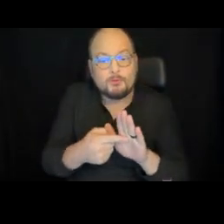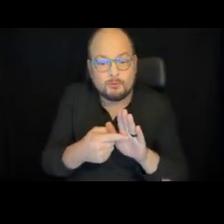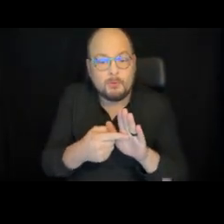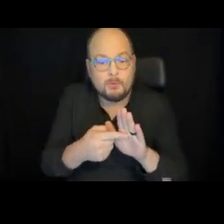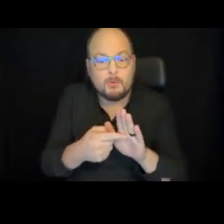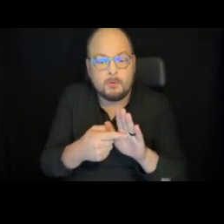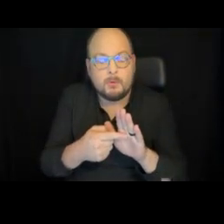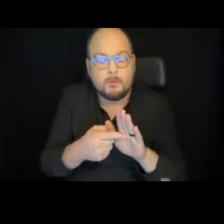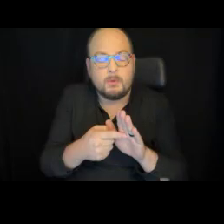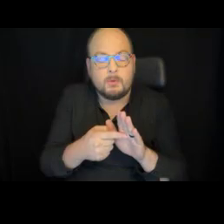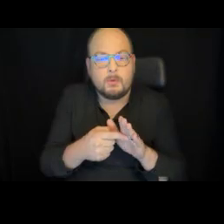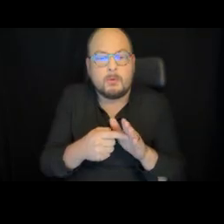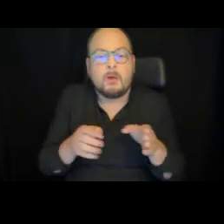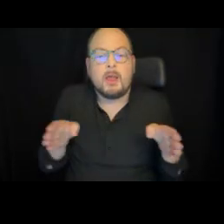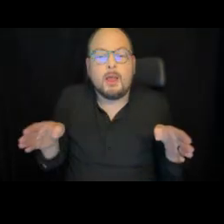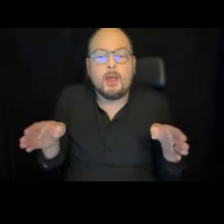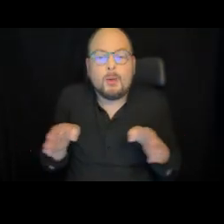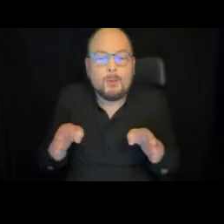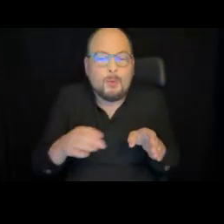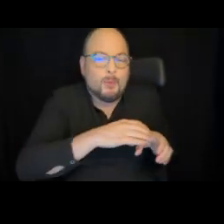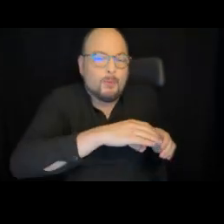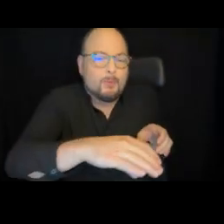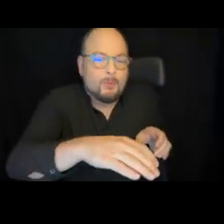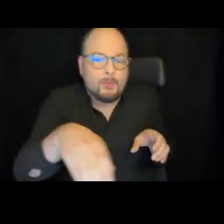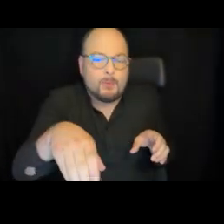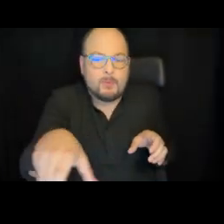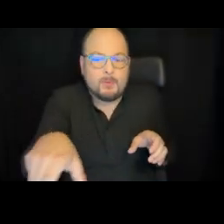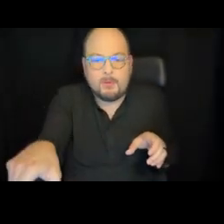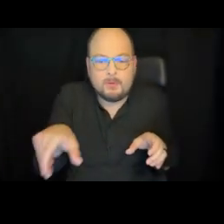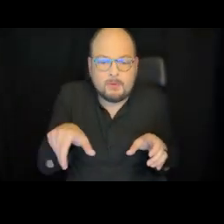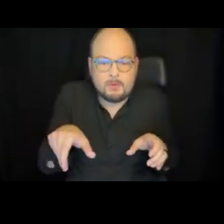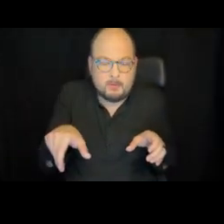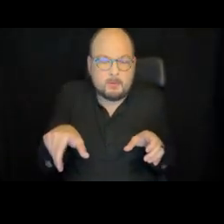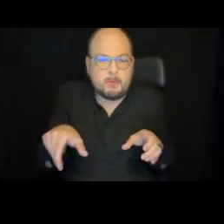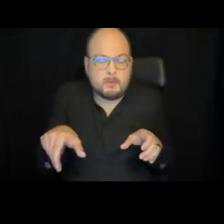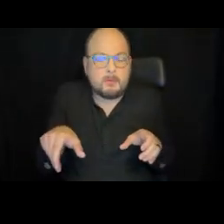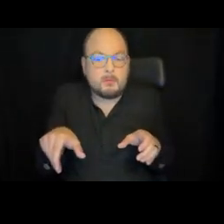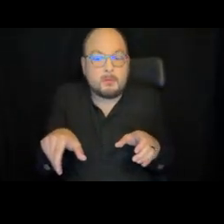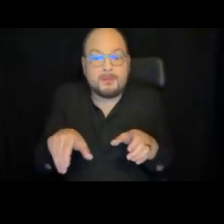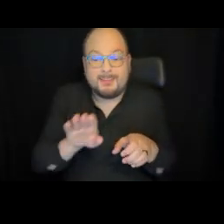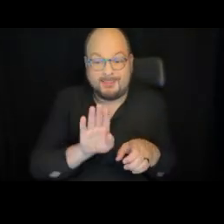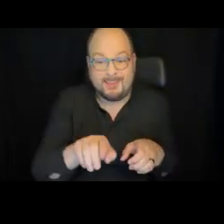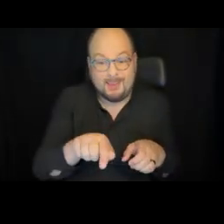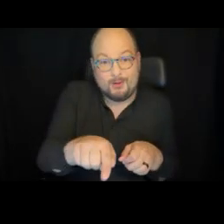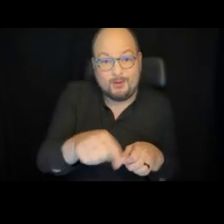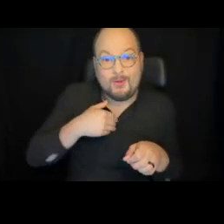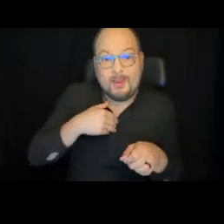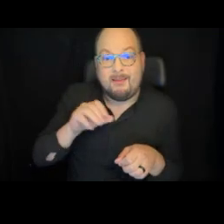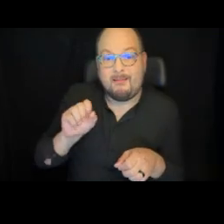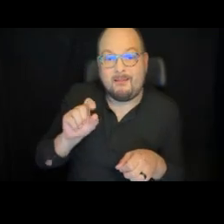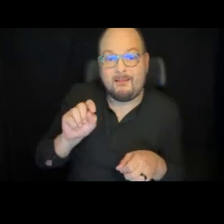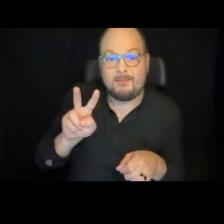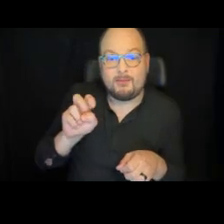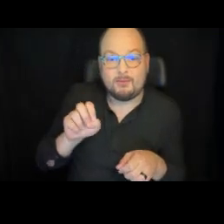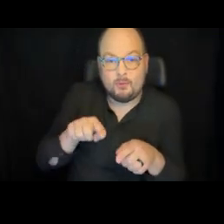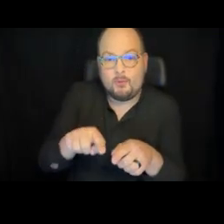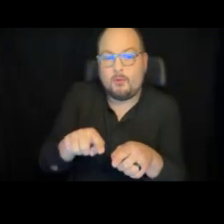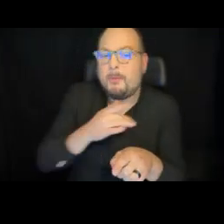a narrow U-shaped kitchen where a range is typically not